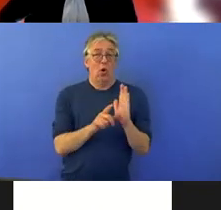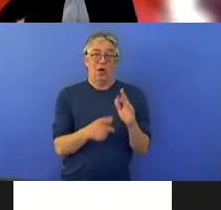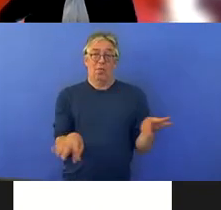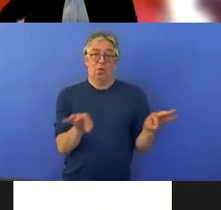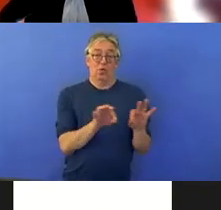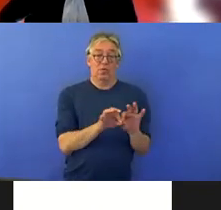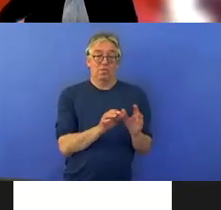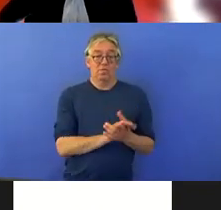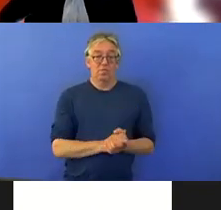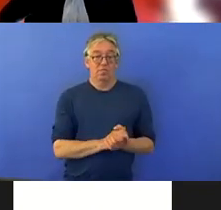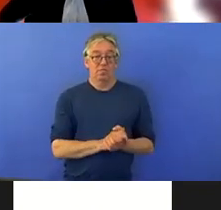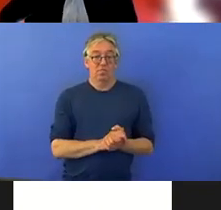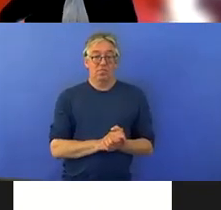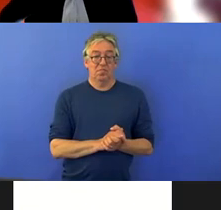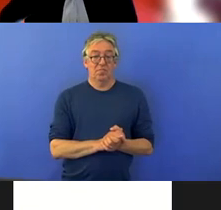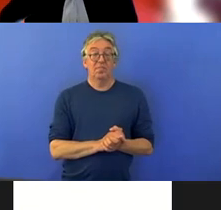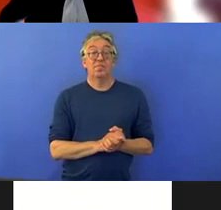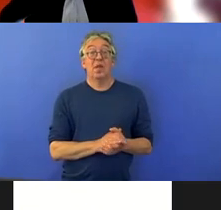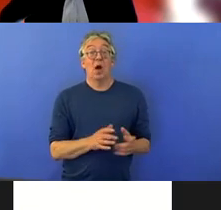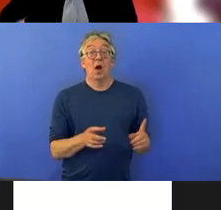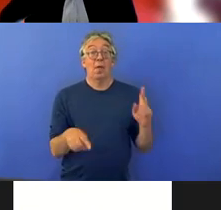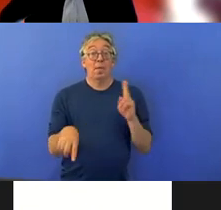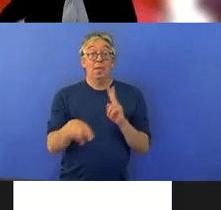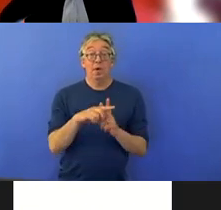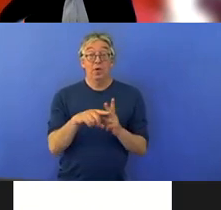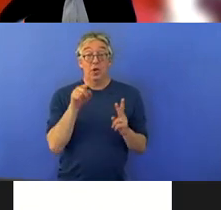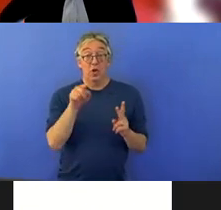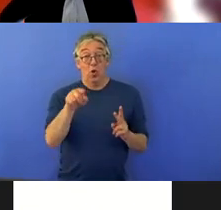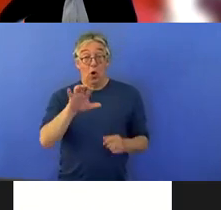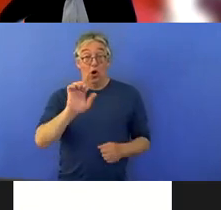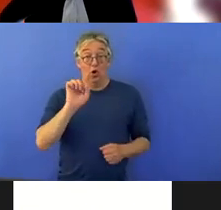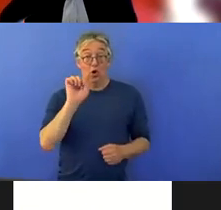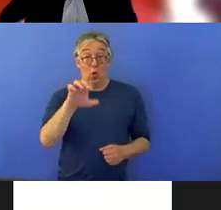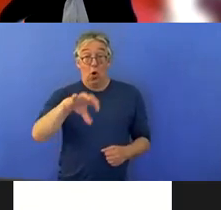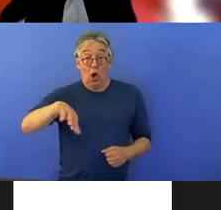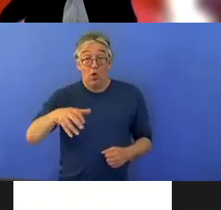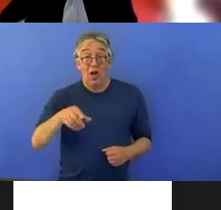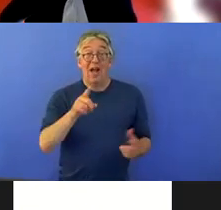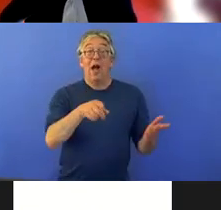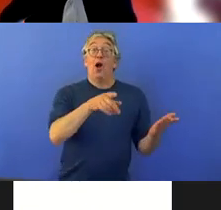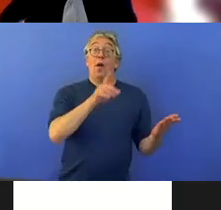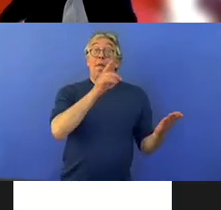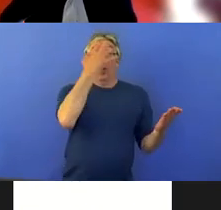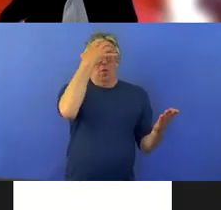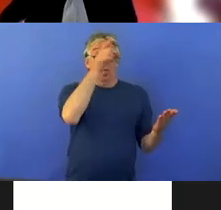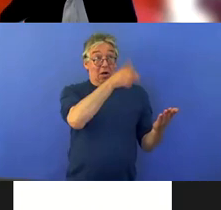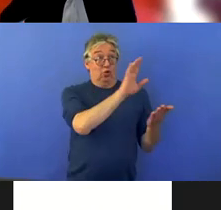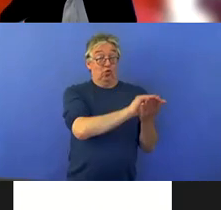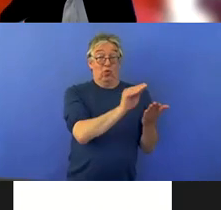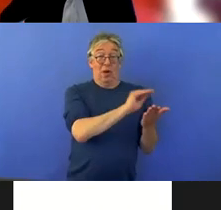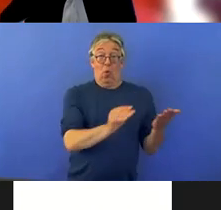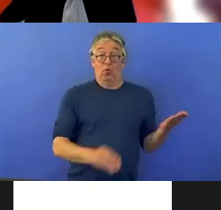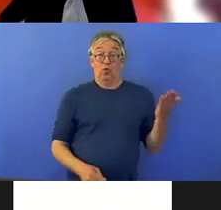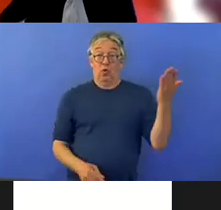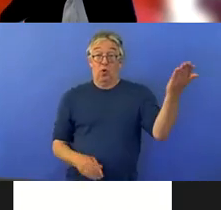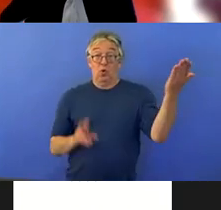your country has to submit its report, having meaningful shadow reports is very important. And knowing